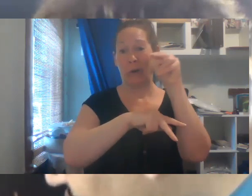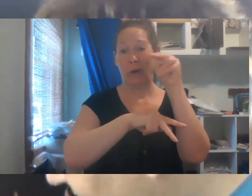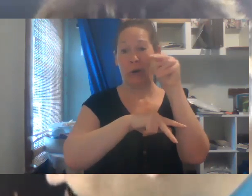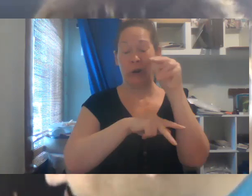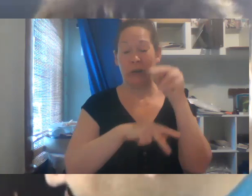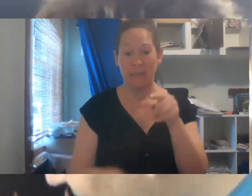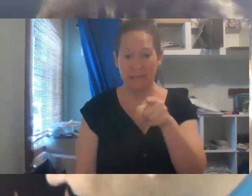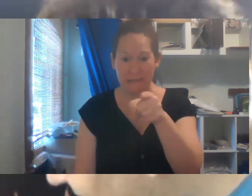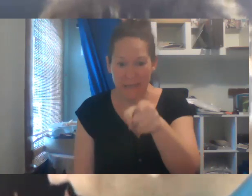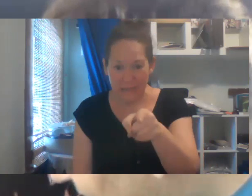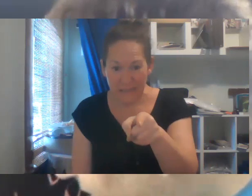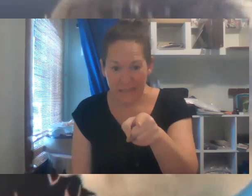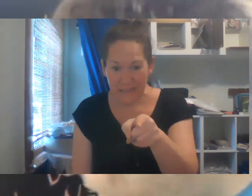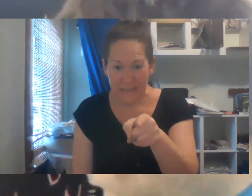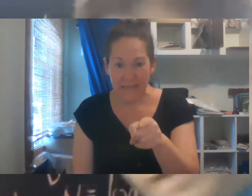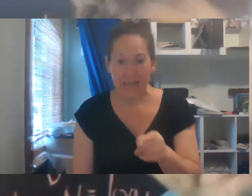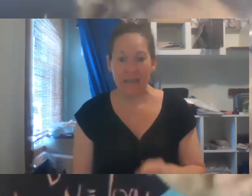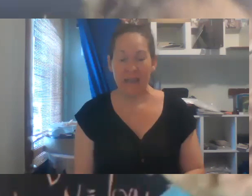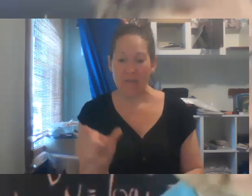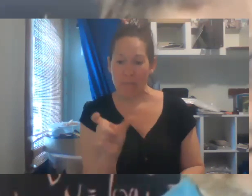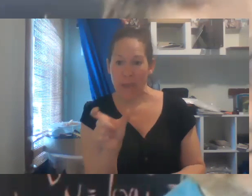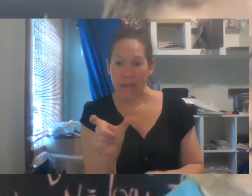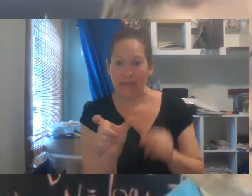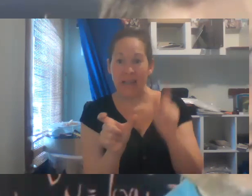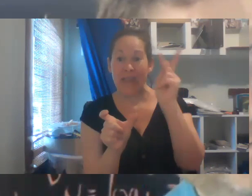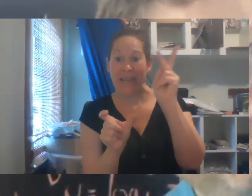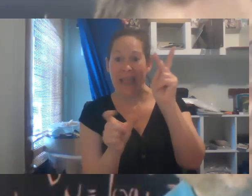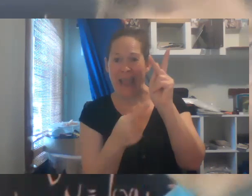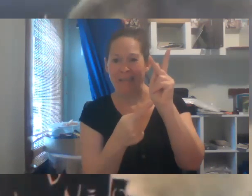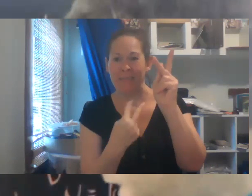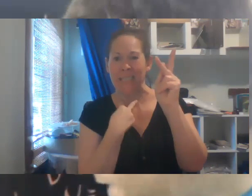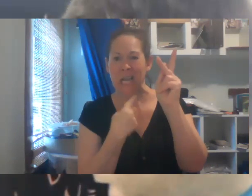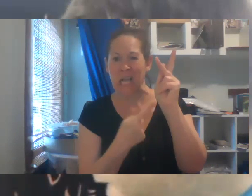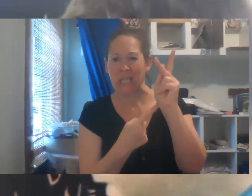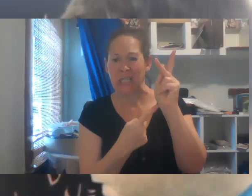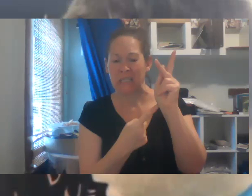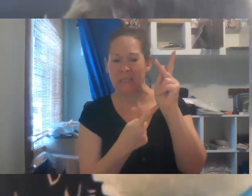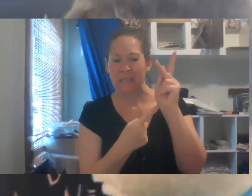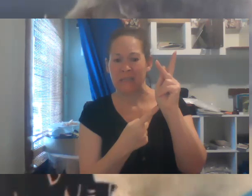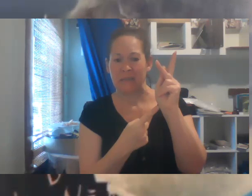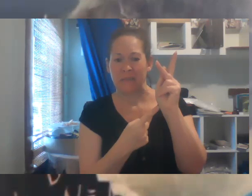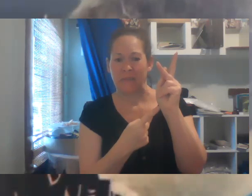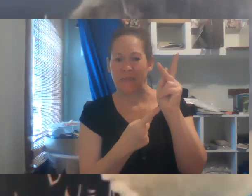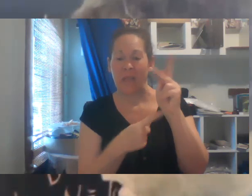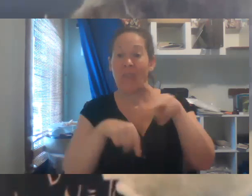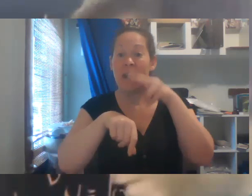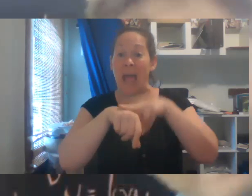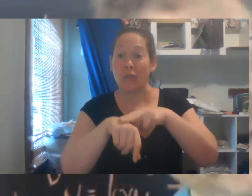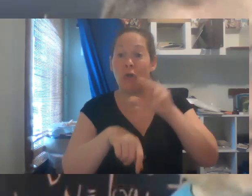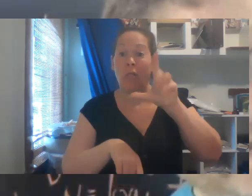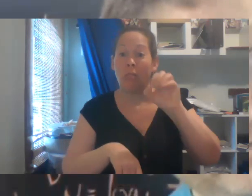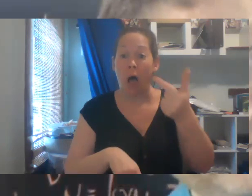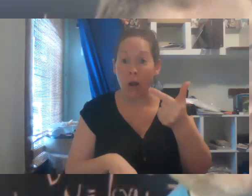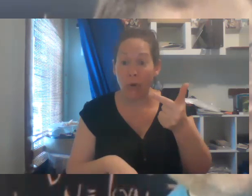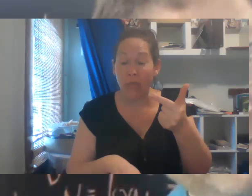I have some base, and k is upstairs. If I take the natural logarithm of the base